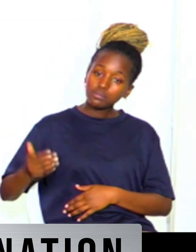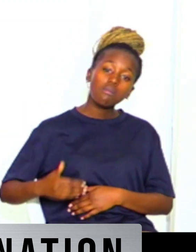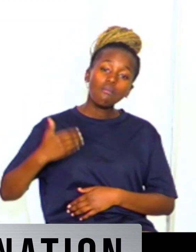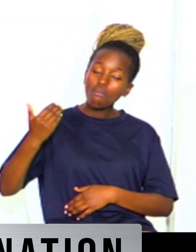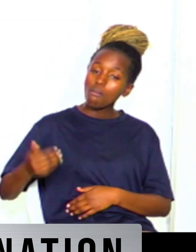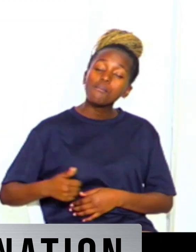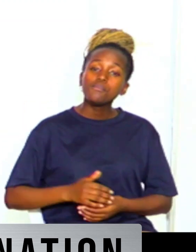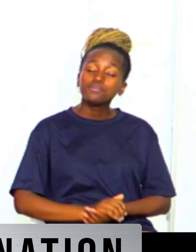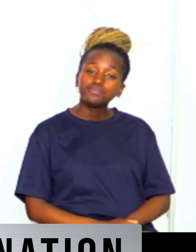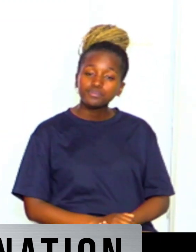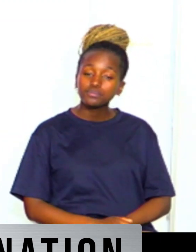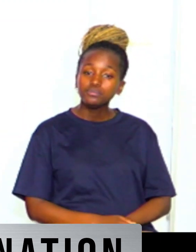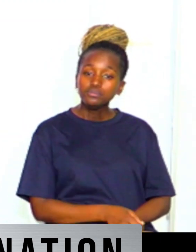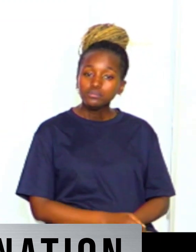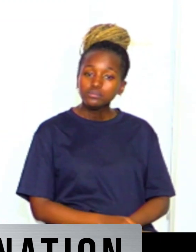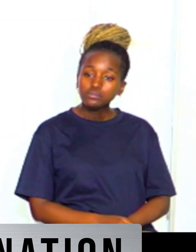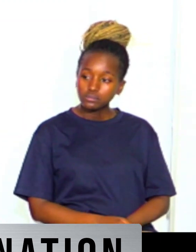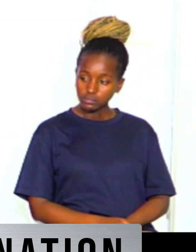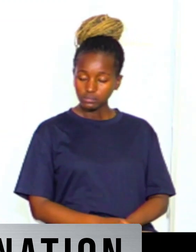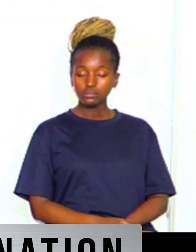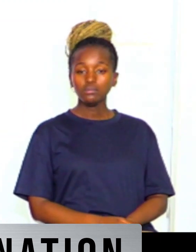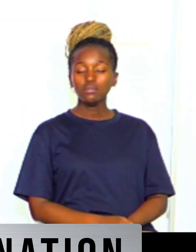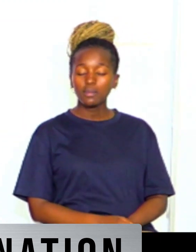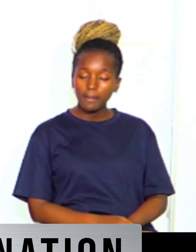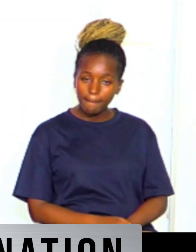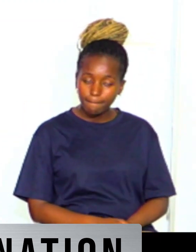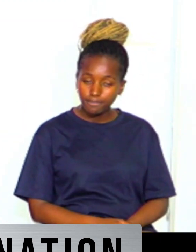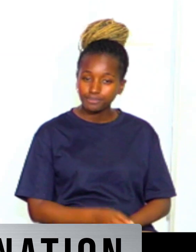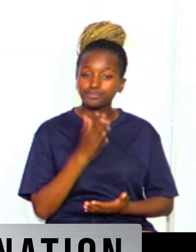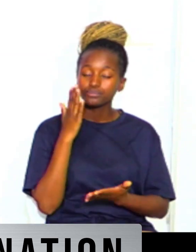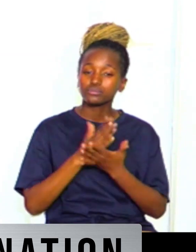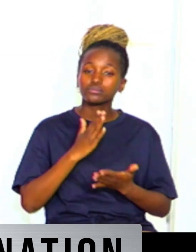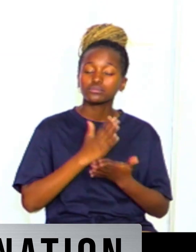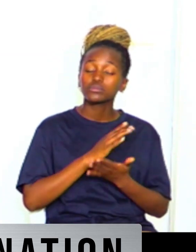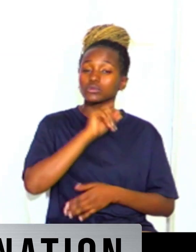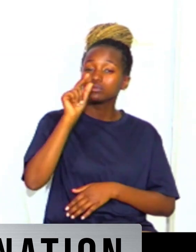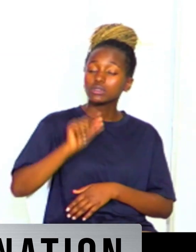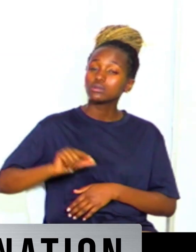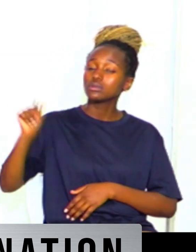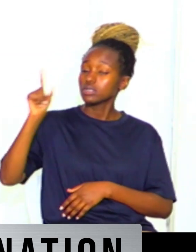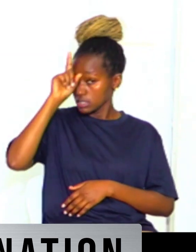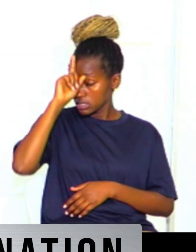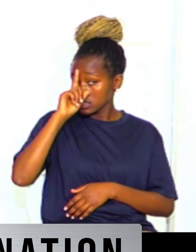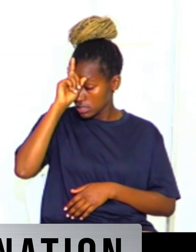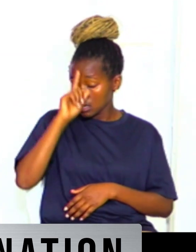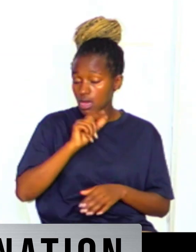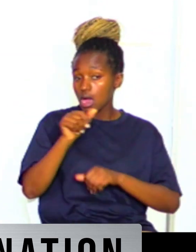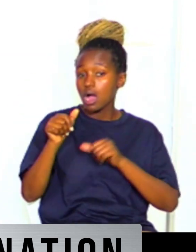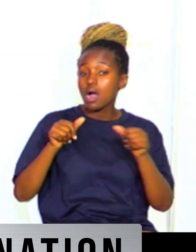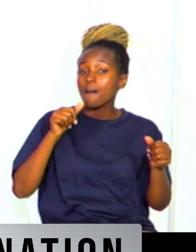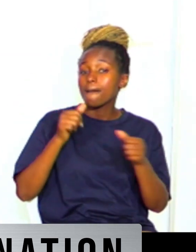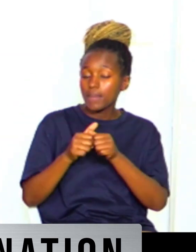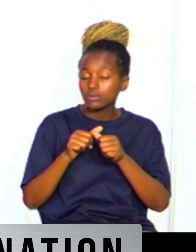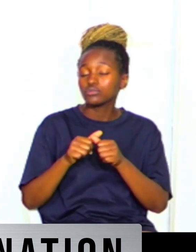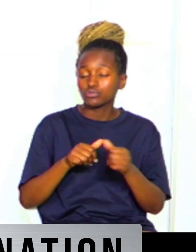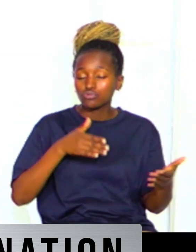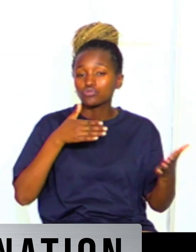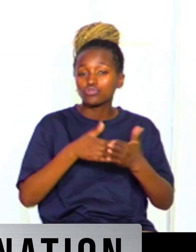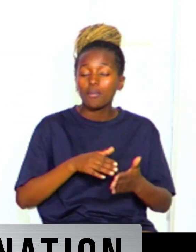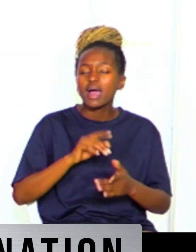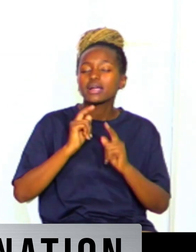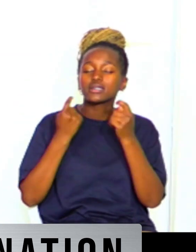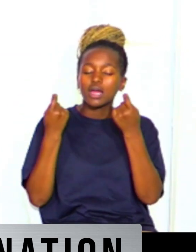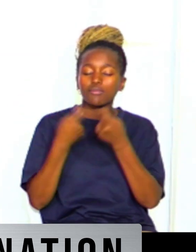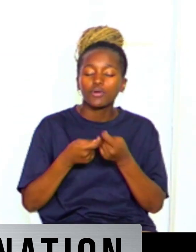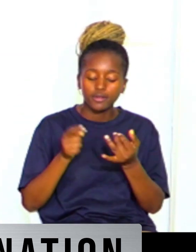viewers. Kwa imani ya Gen Z. Are the Gen Zs really serious about fighting this maneno ya tribalism, corruption?